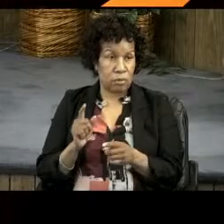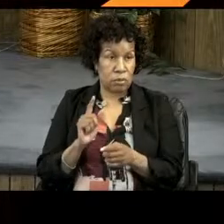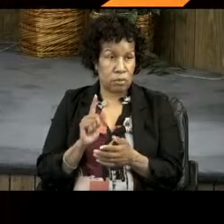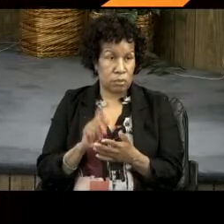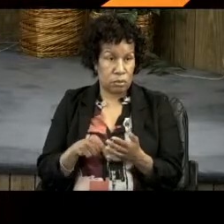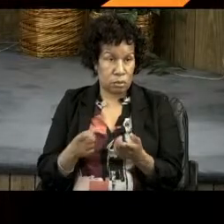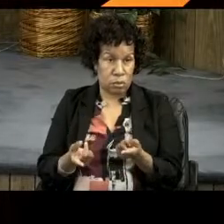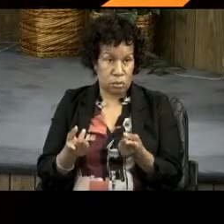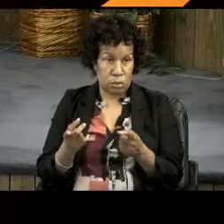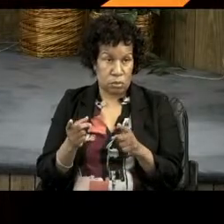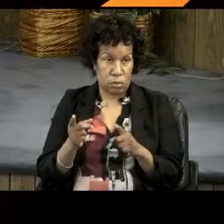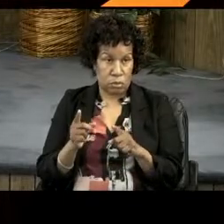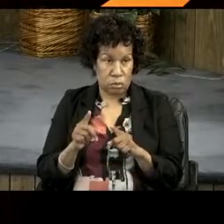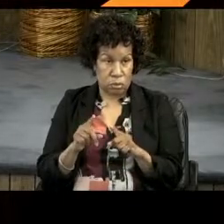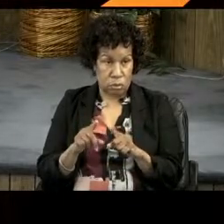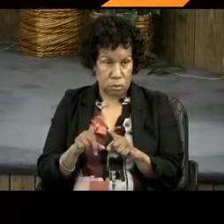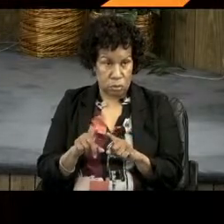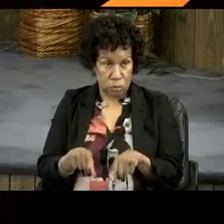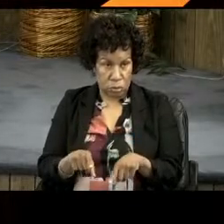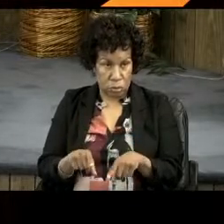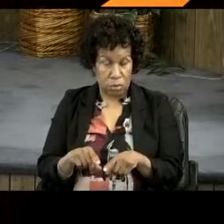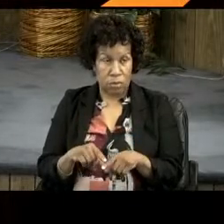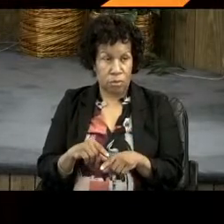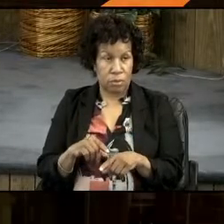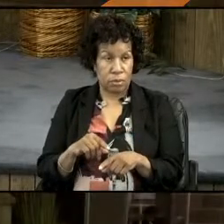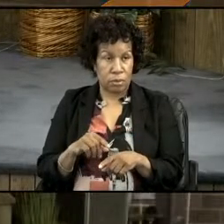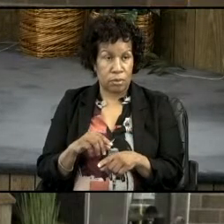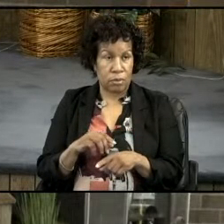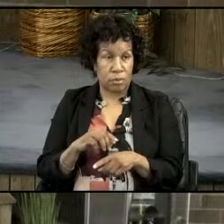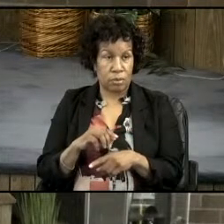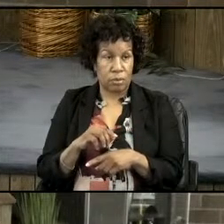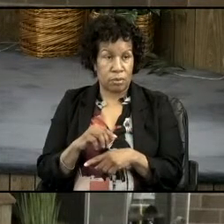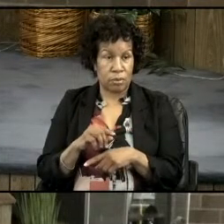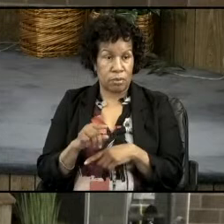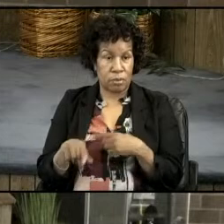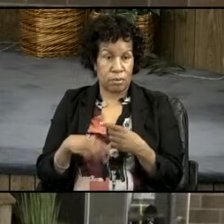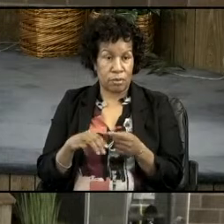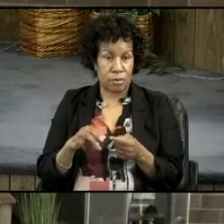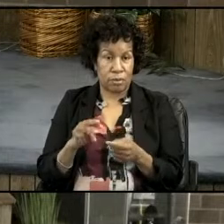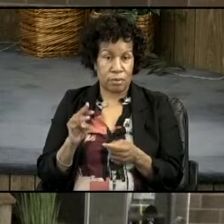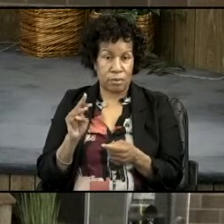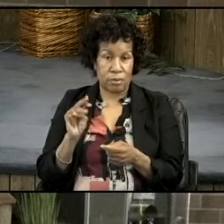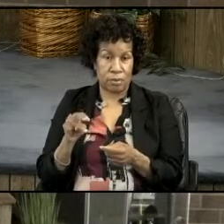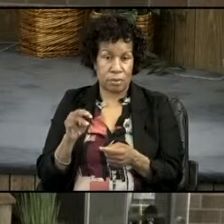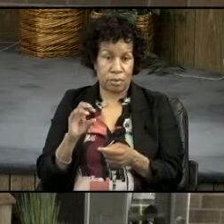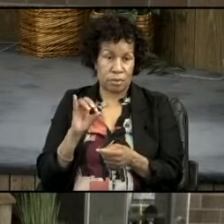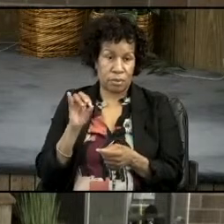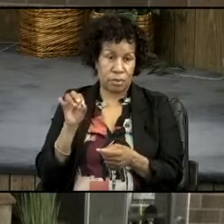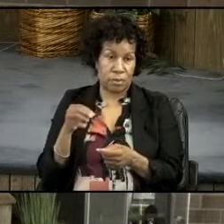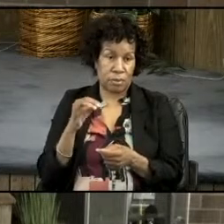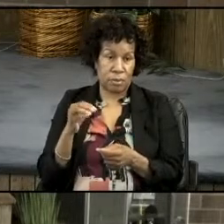happened when Michael Jackson came out on stage? Oh, Michael, Michael!